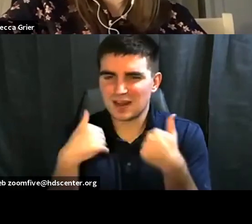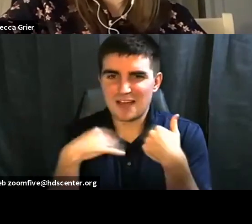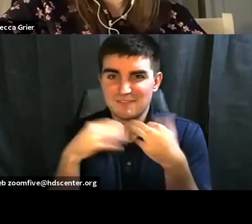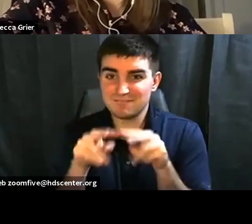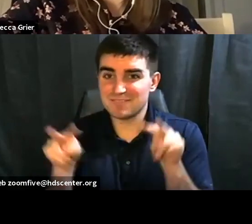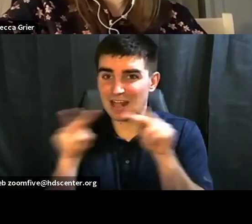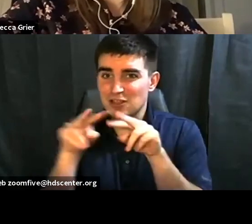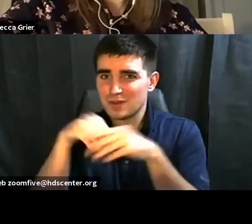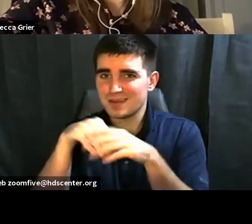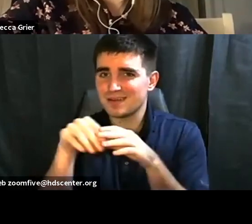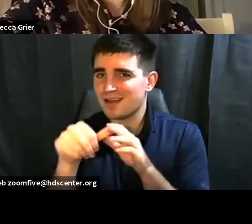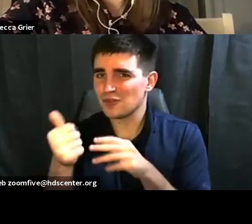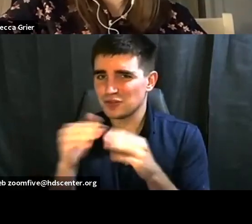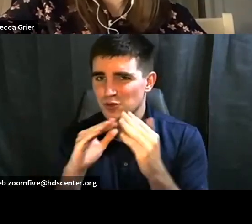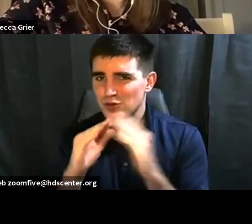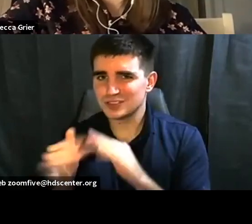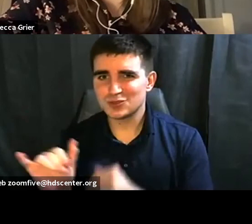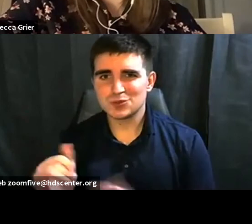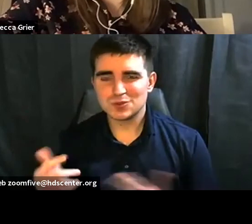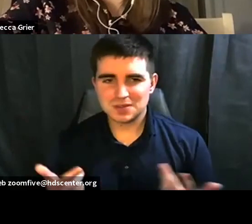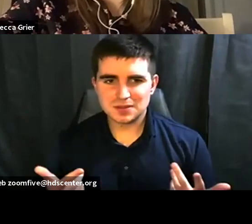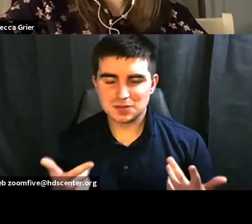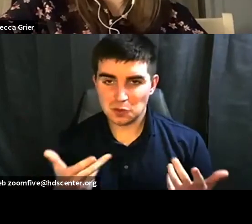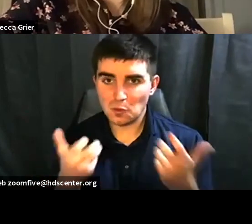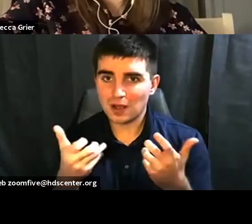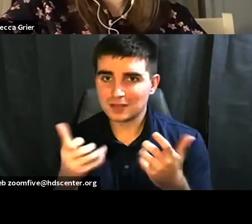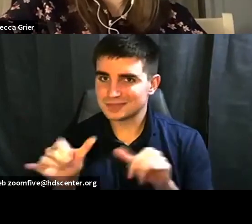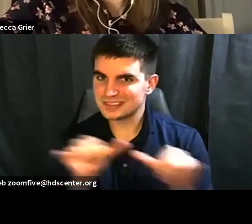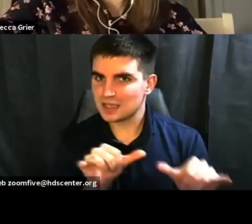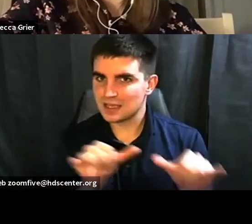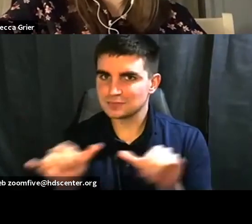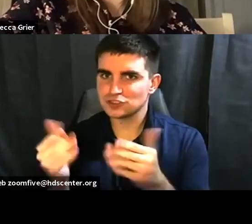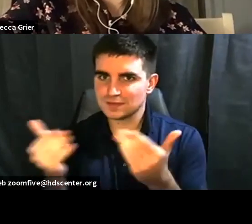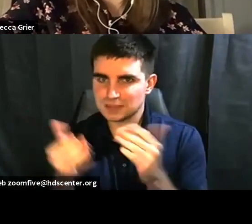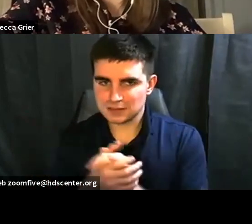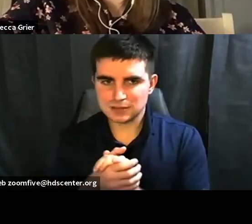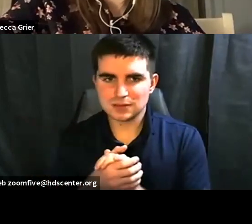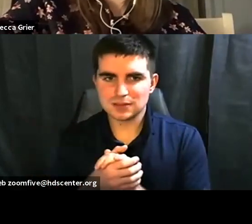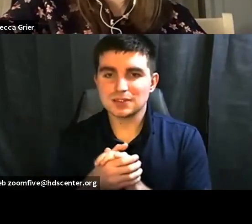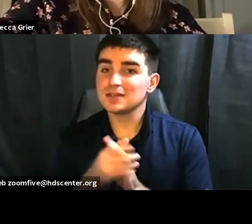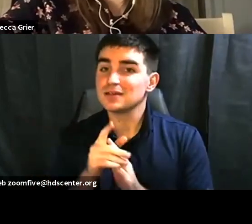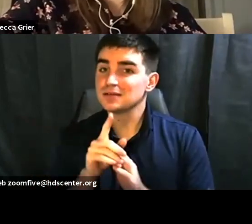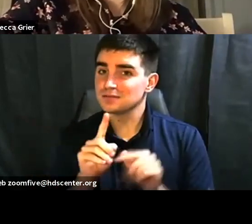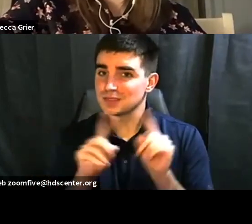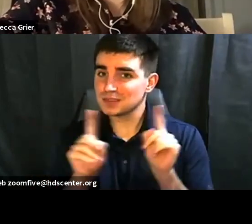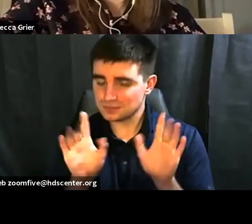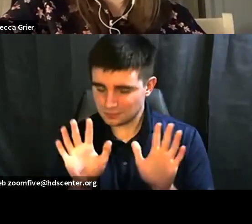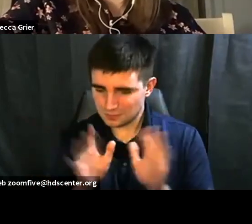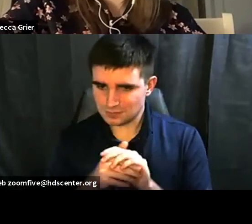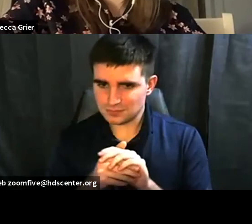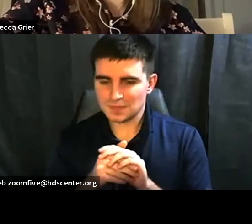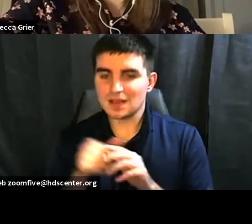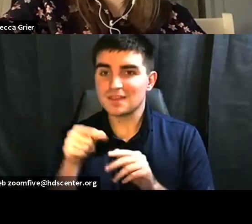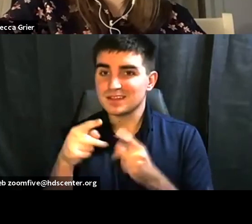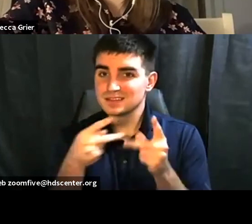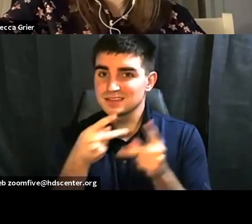communities that will want these services too. Now, the nuance here is, of course, is that these sorts of